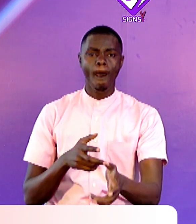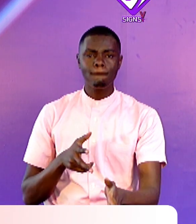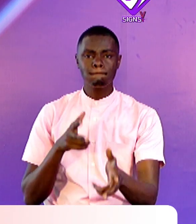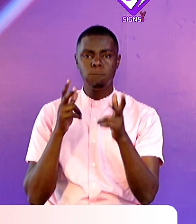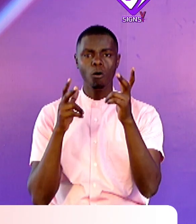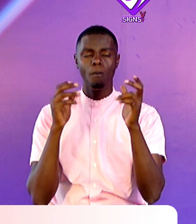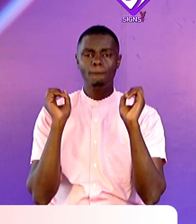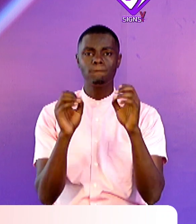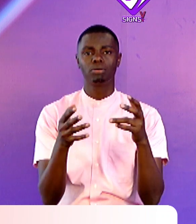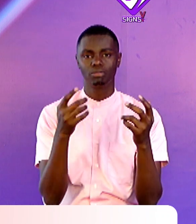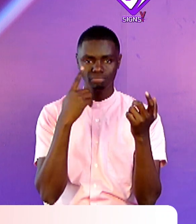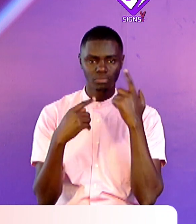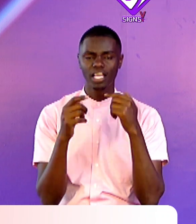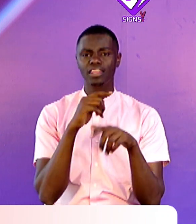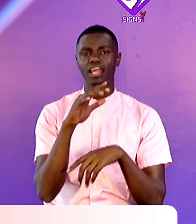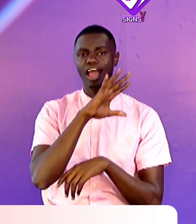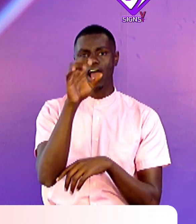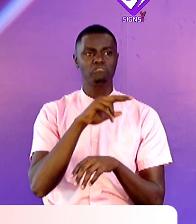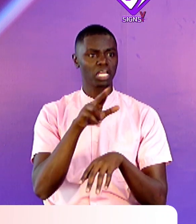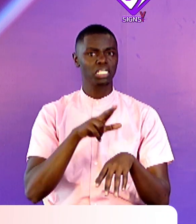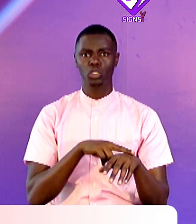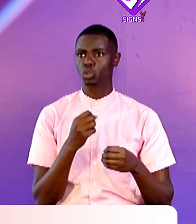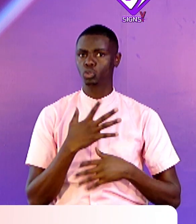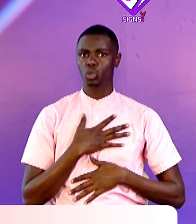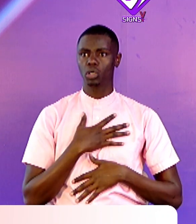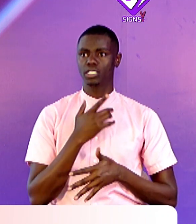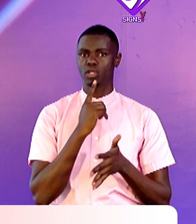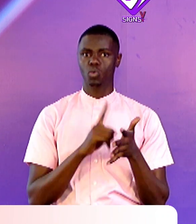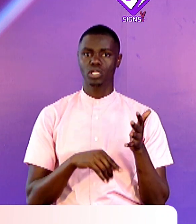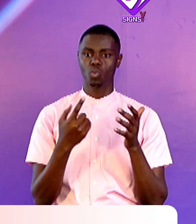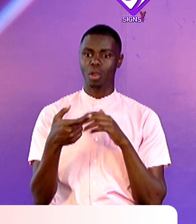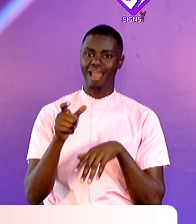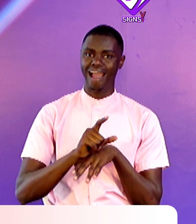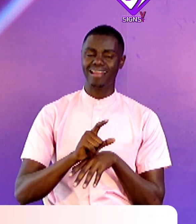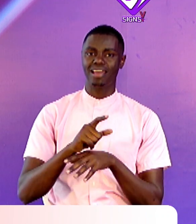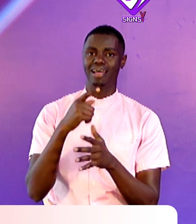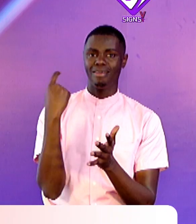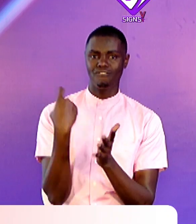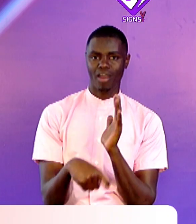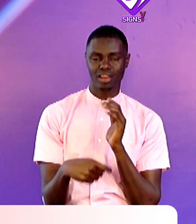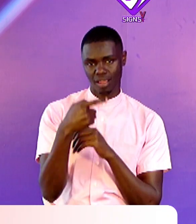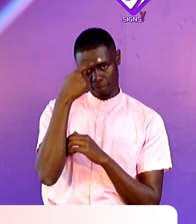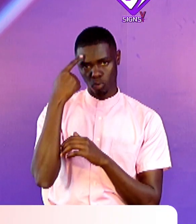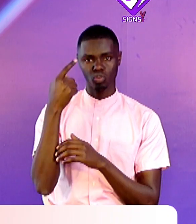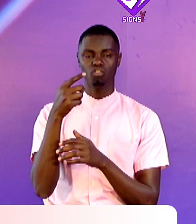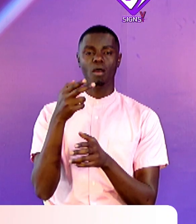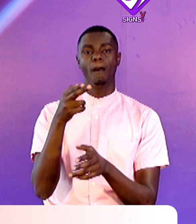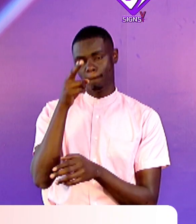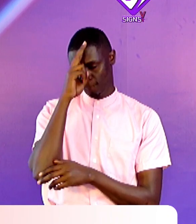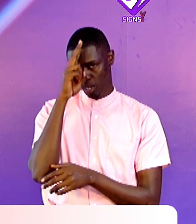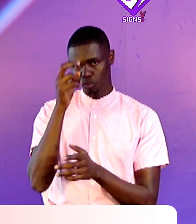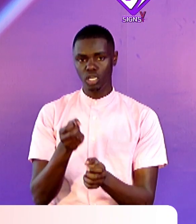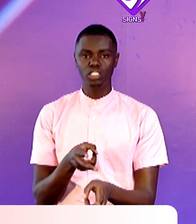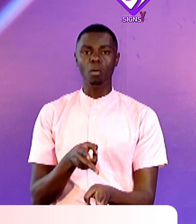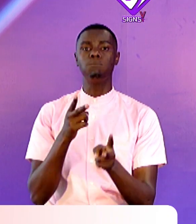shocked the African nations because they said they are going to add the fine because of that. In the next game, it